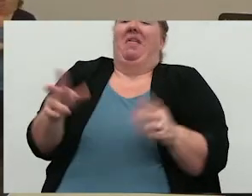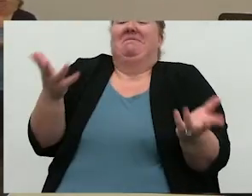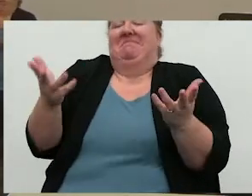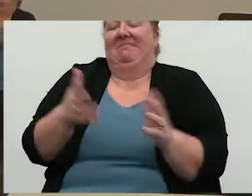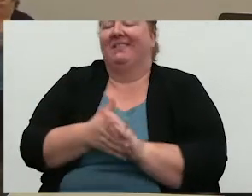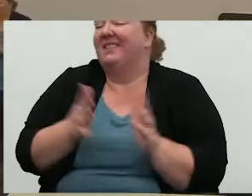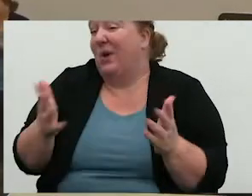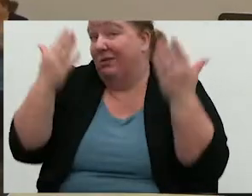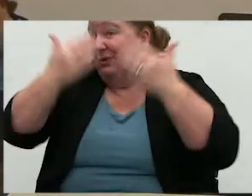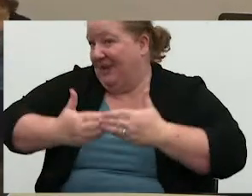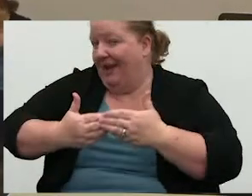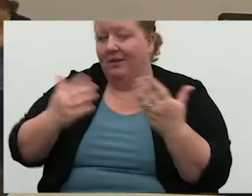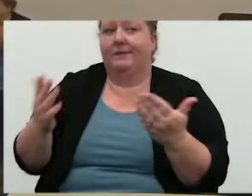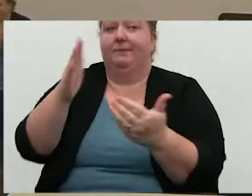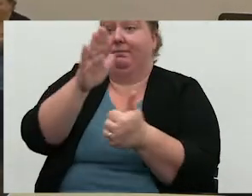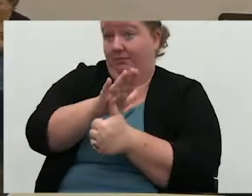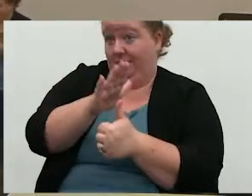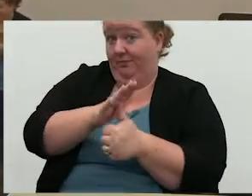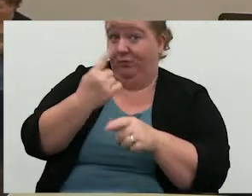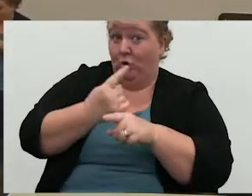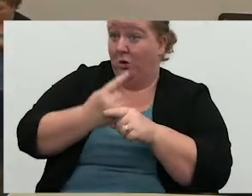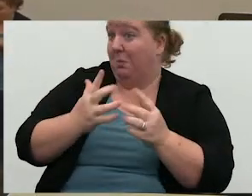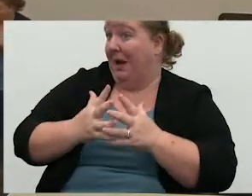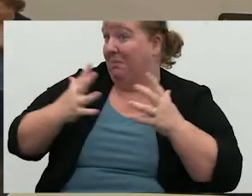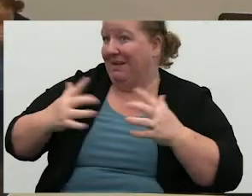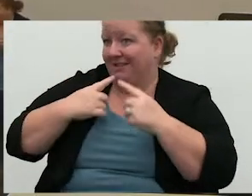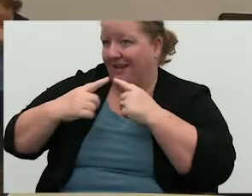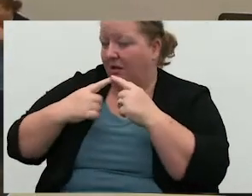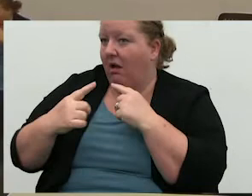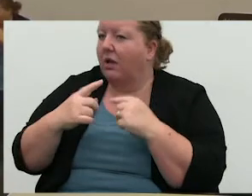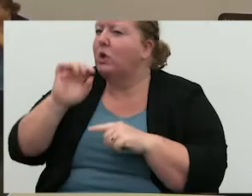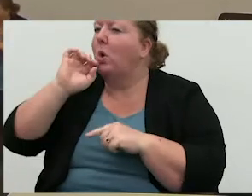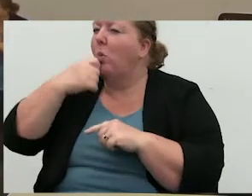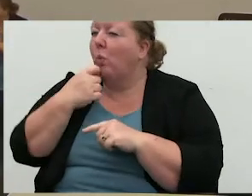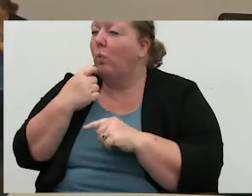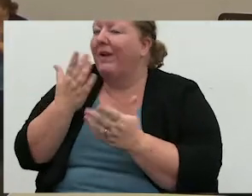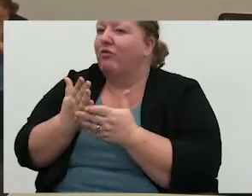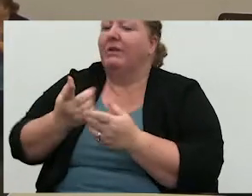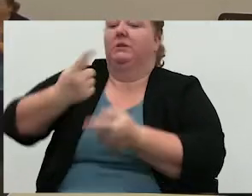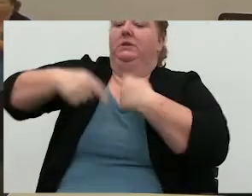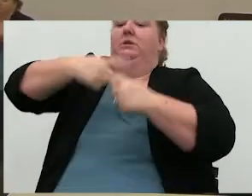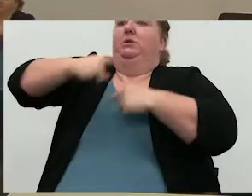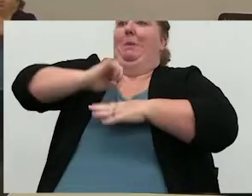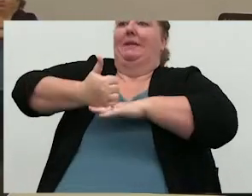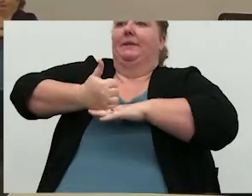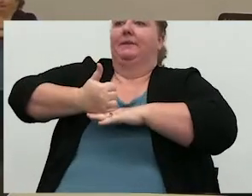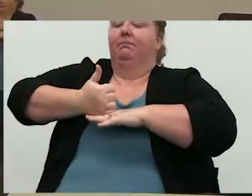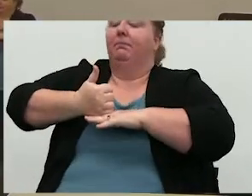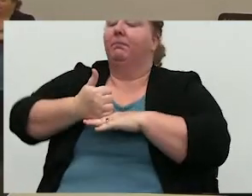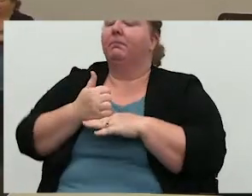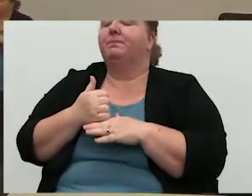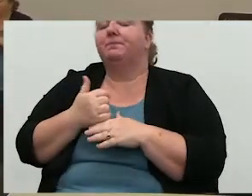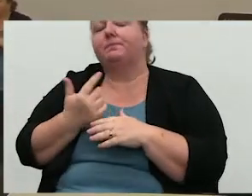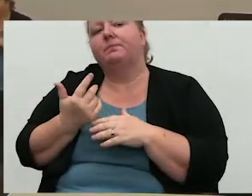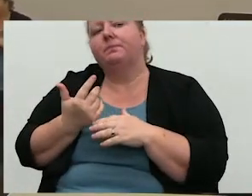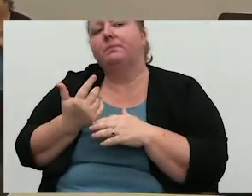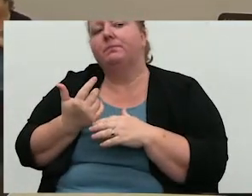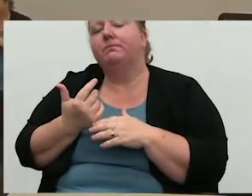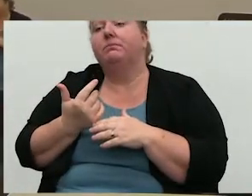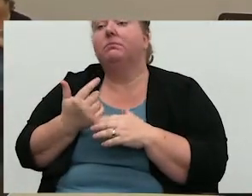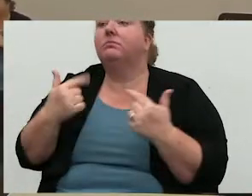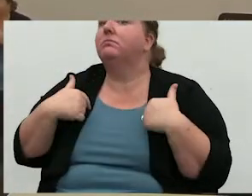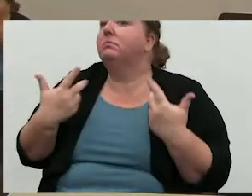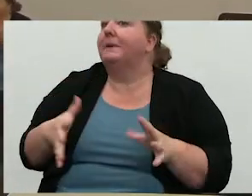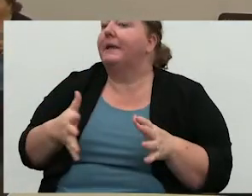do this evening is I'm first of all going to talk about big data, and I'm going to take you really, really right back to basics. Because one thing